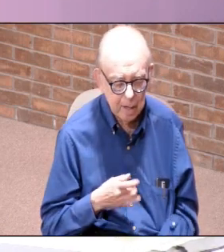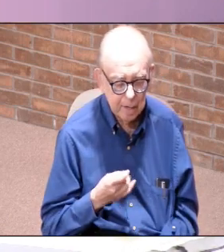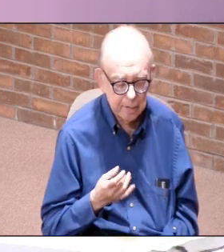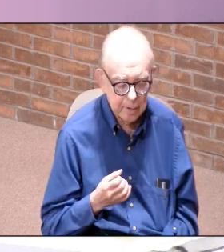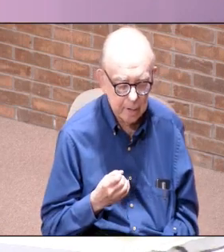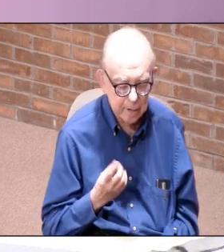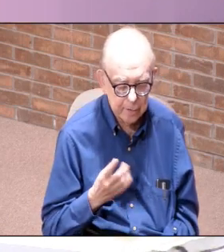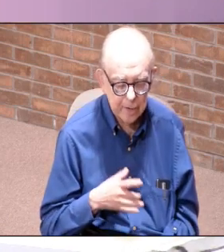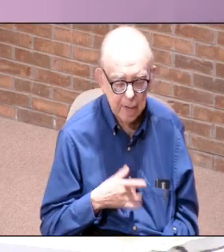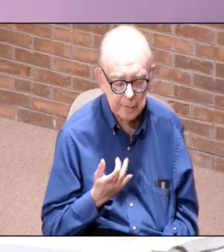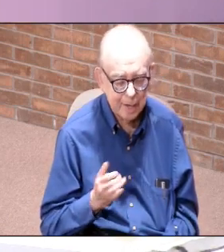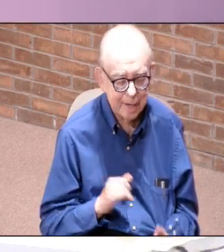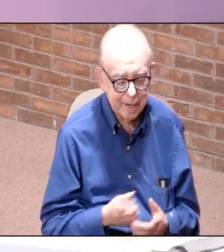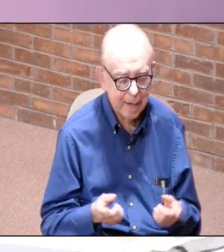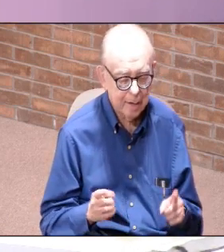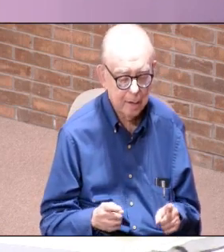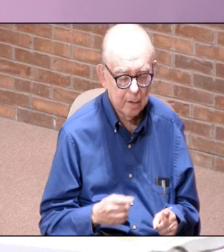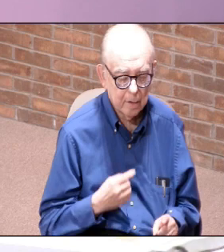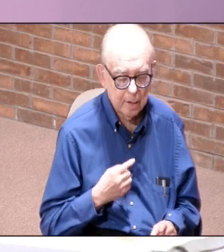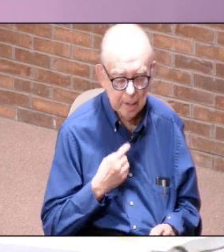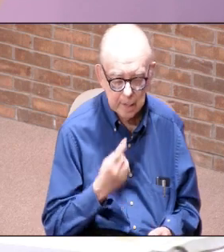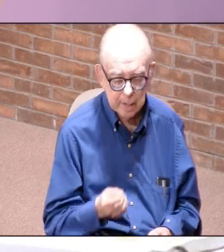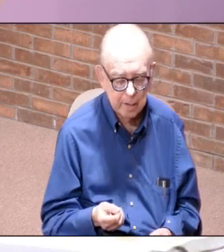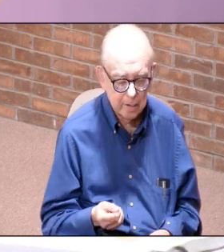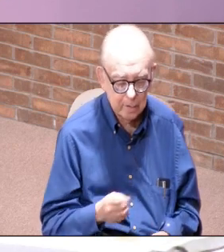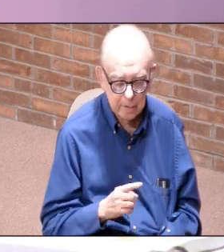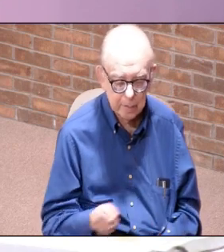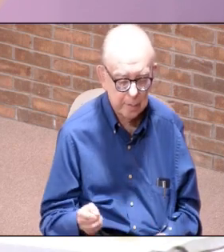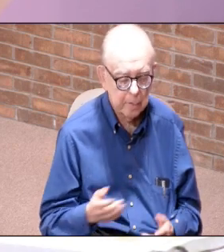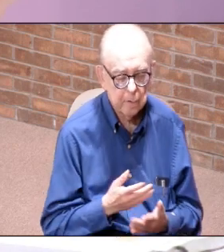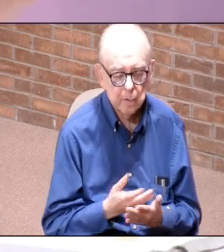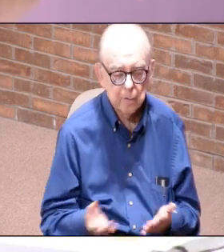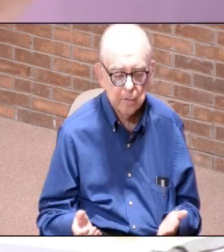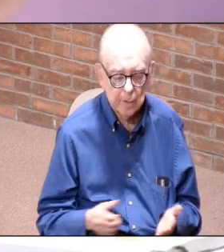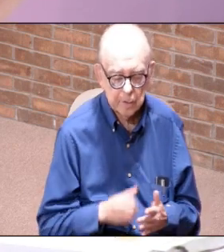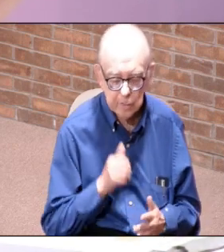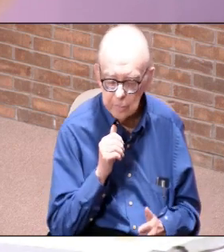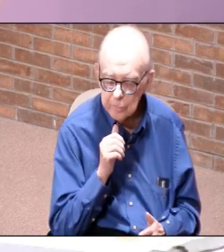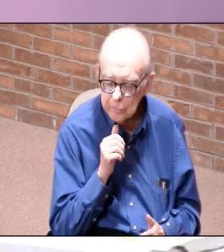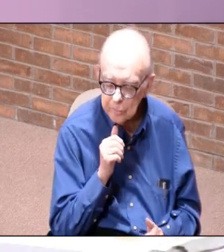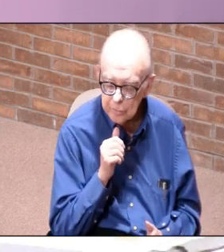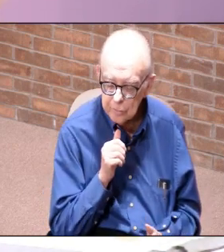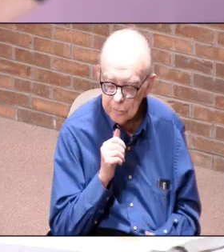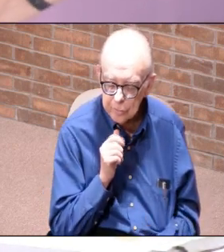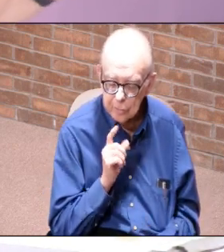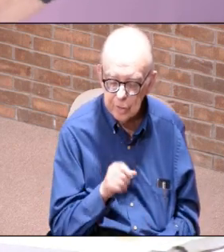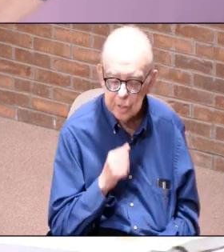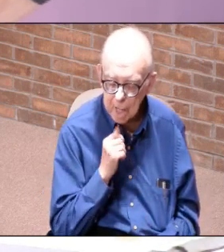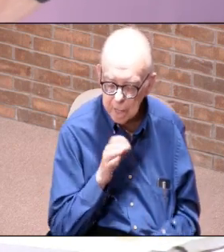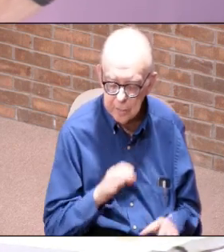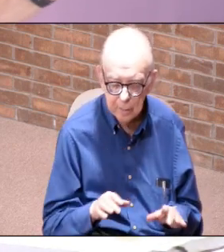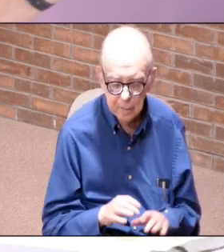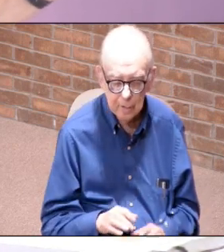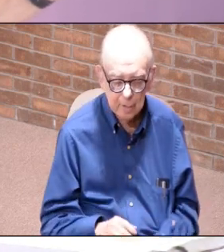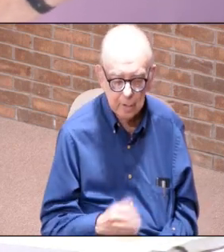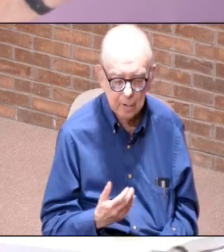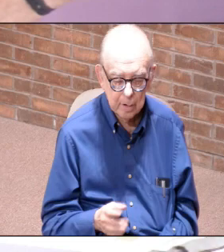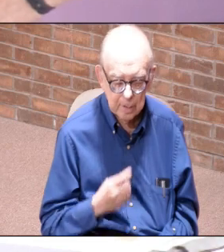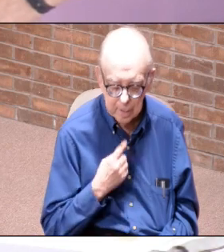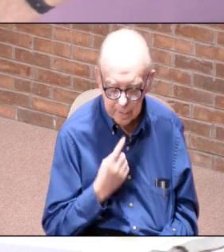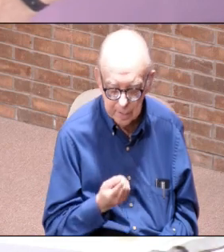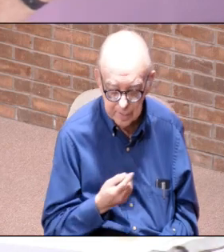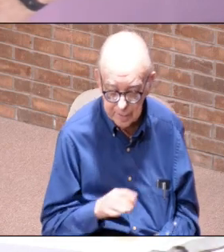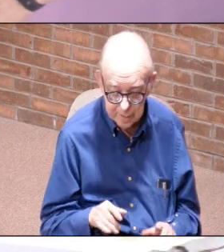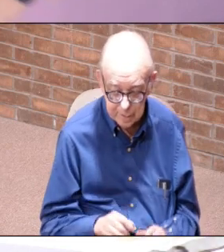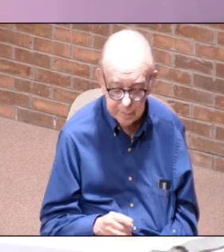it would cost, and so they tell you, these are some things that you shouldn't do, because they didn't want to tell you that they